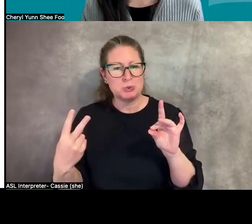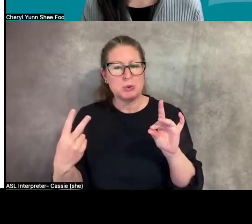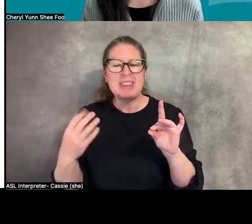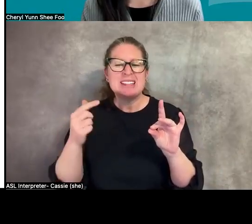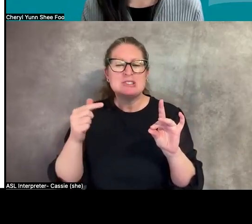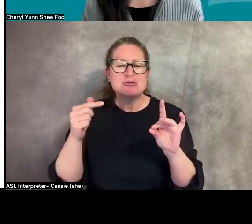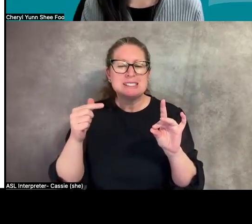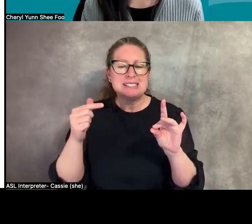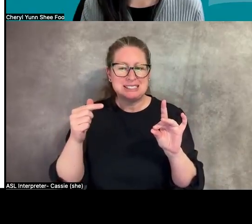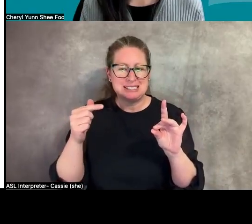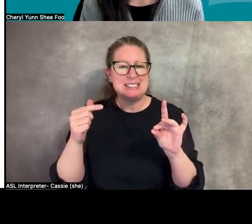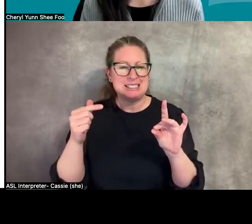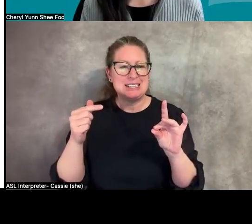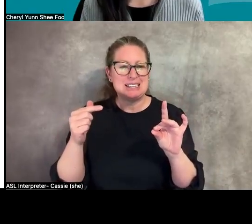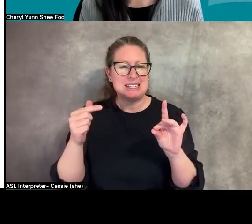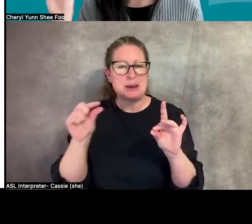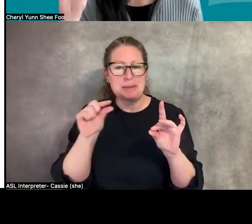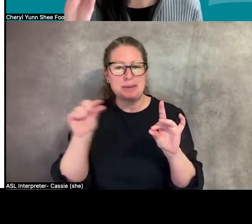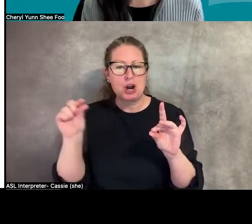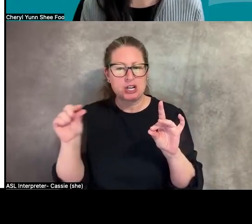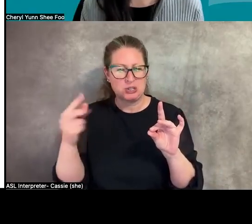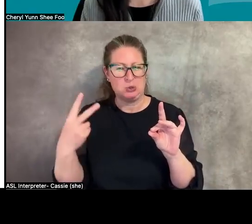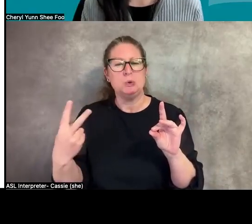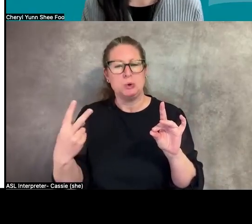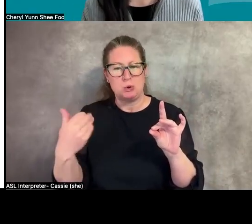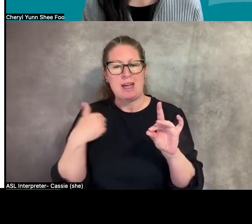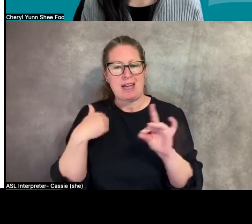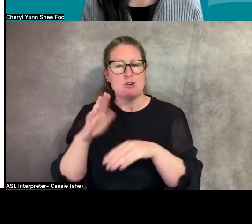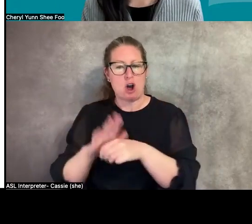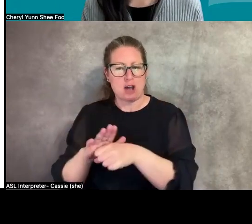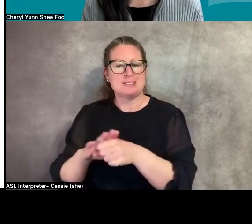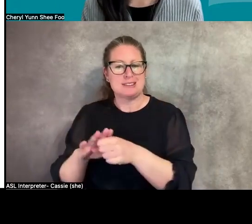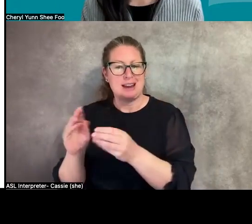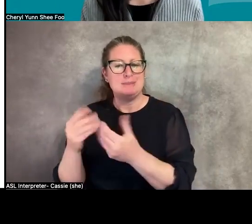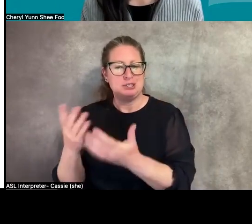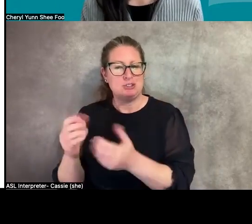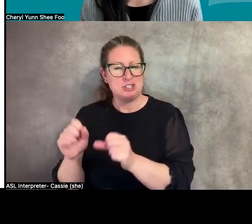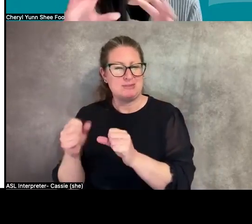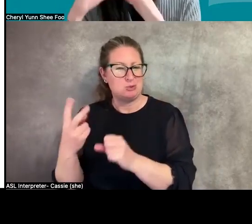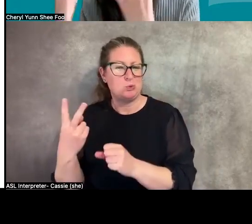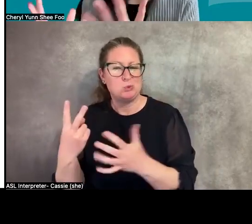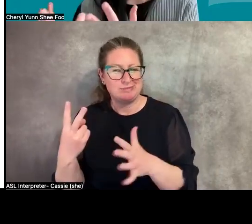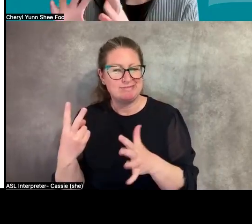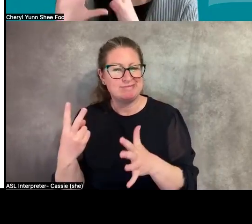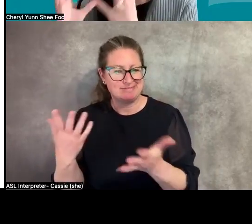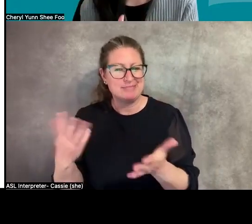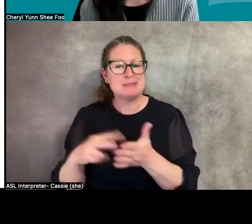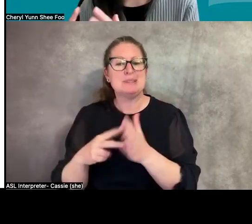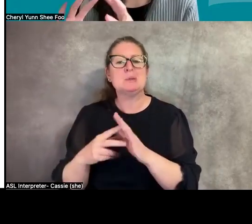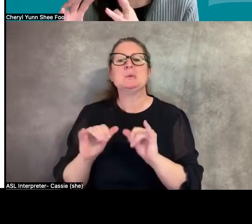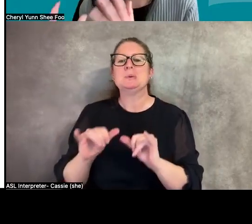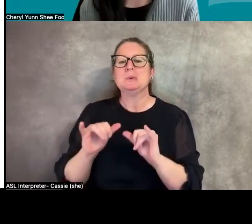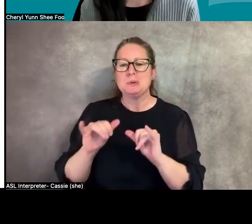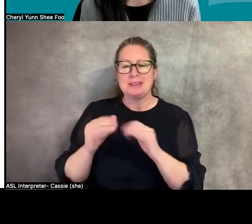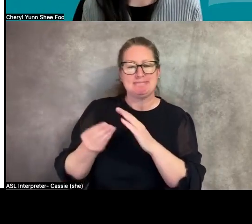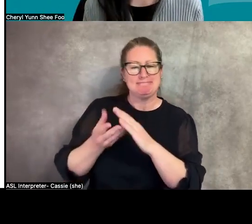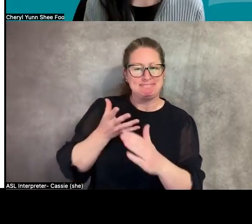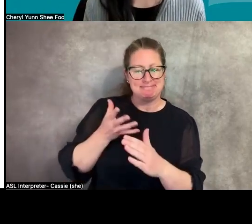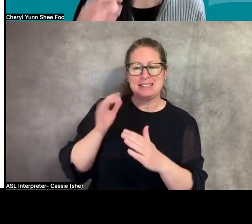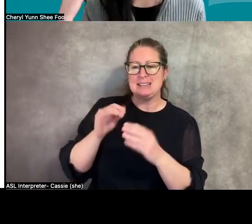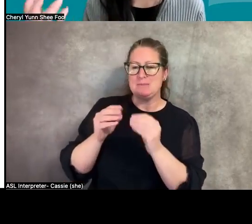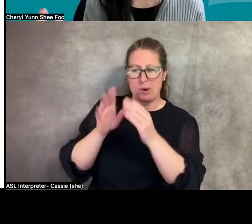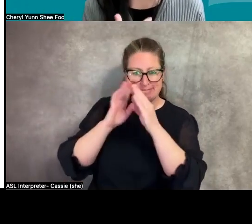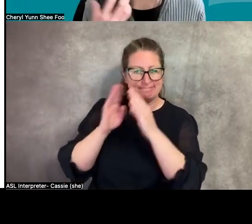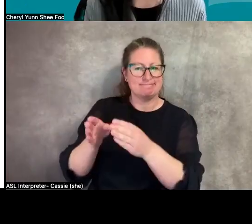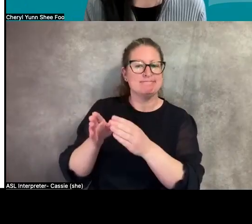colored bars, have on-site administration capabilities. So that signals maybe a region for more focused attention